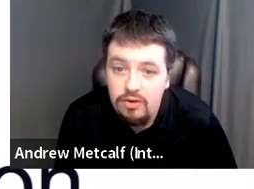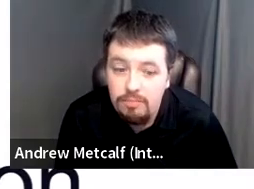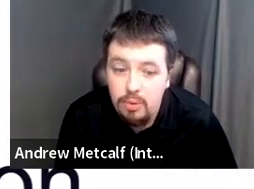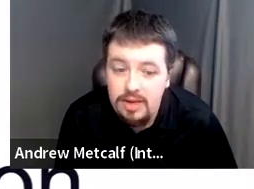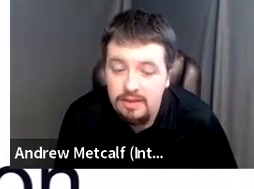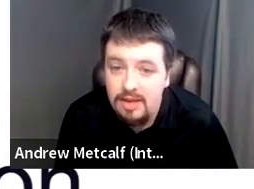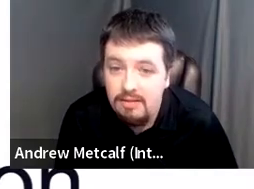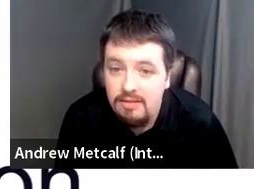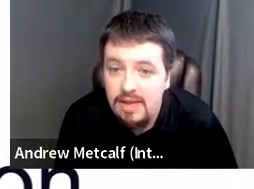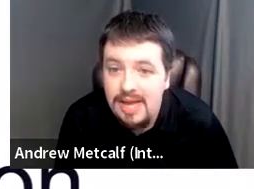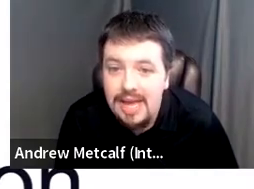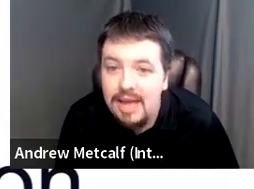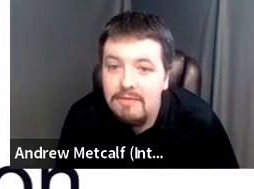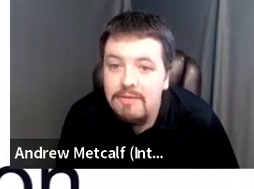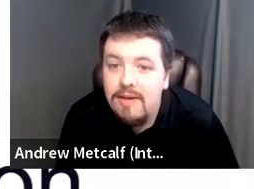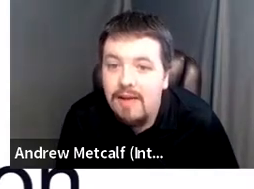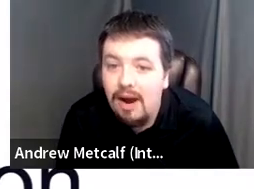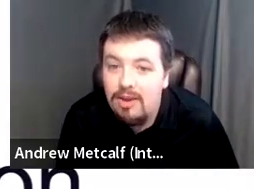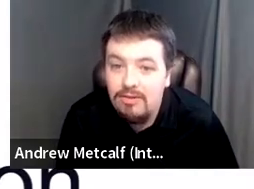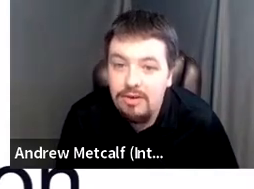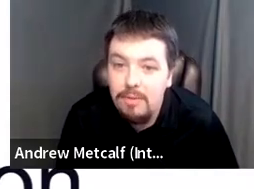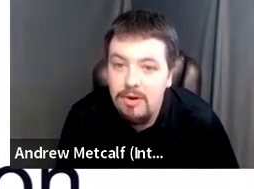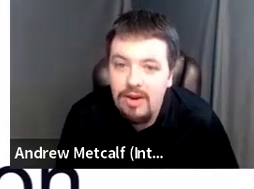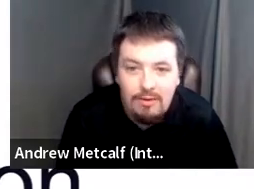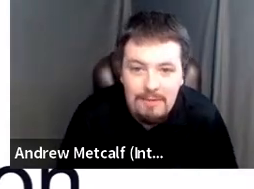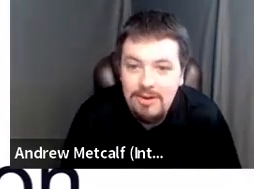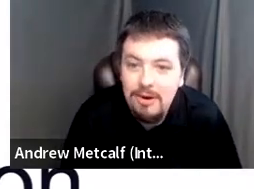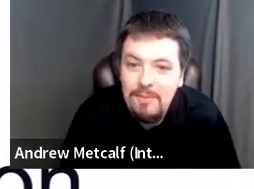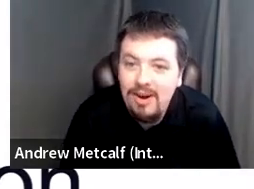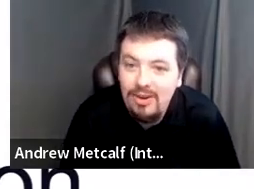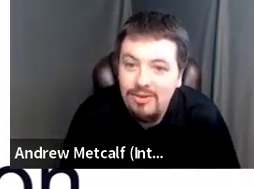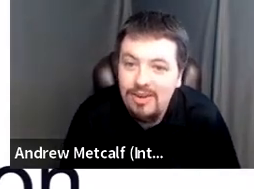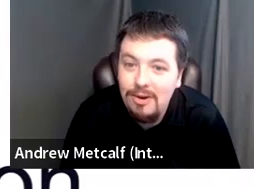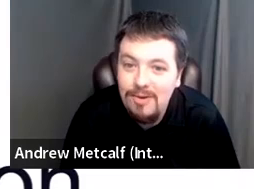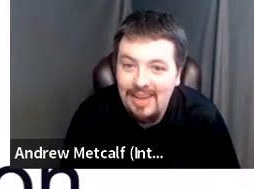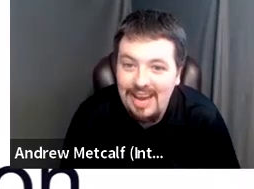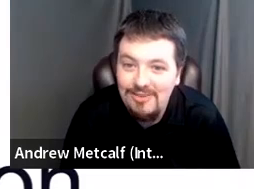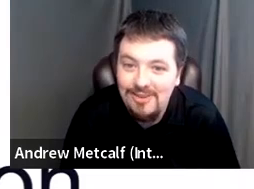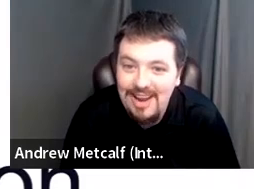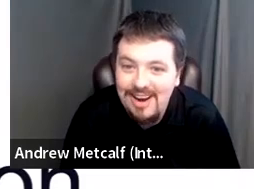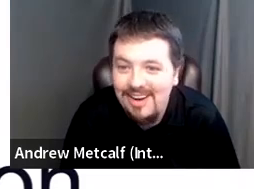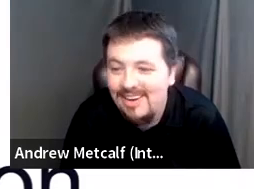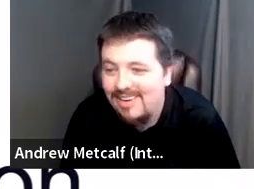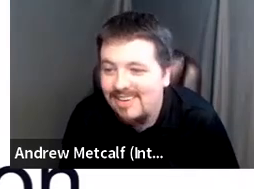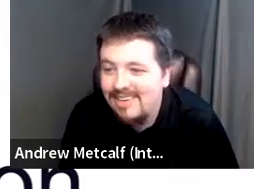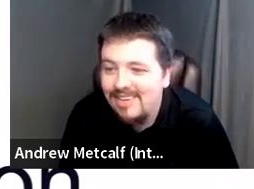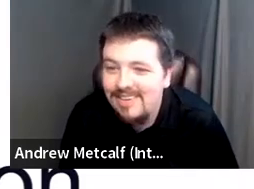or you can just point to things. If there's an interpreter there, grab the interpreter and use the interpreter, like Andrew right